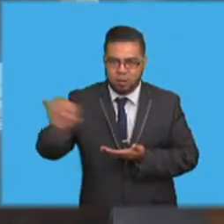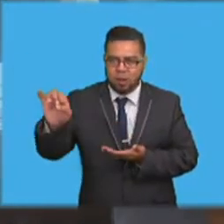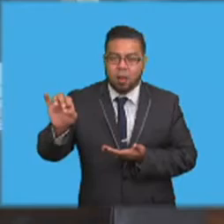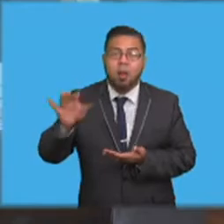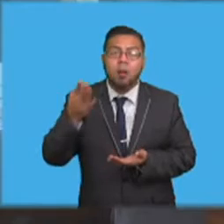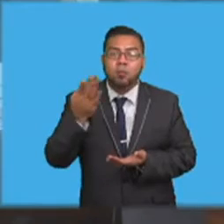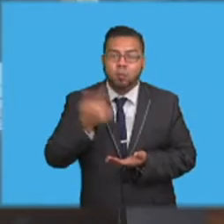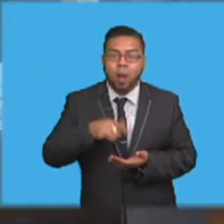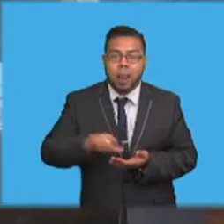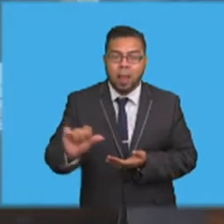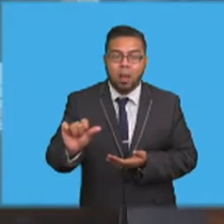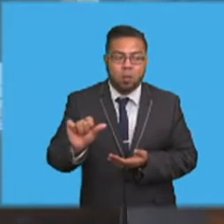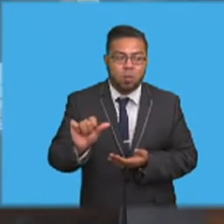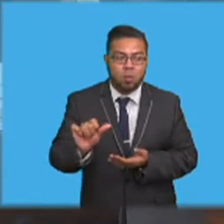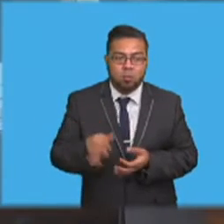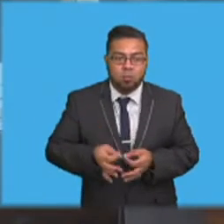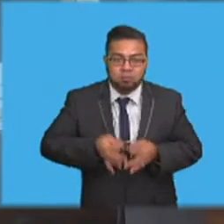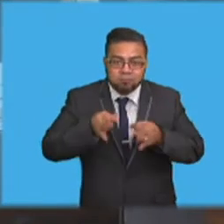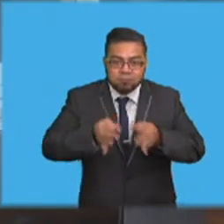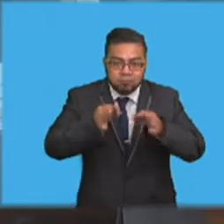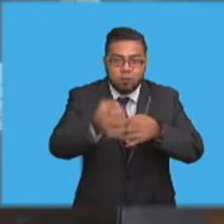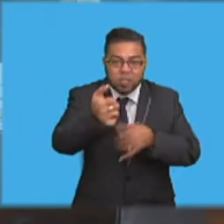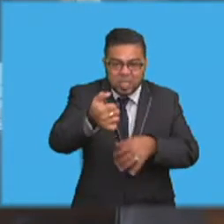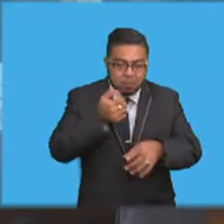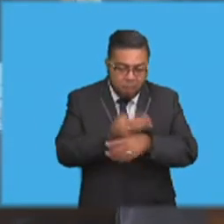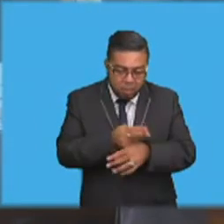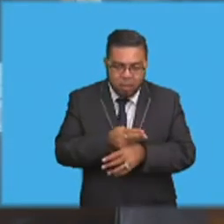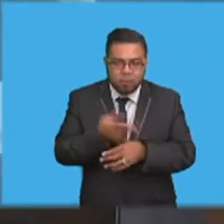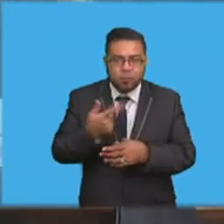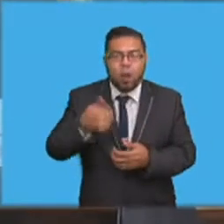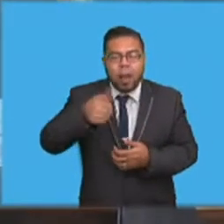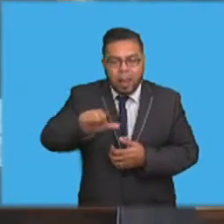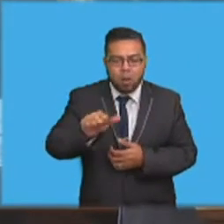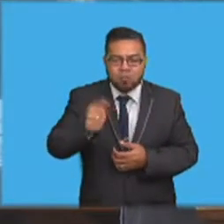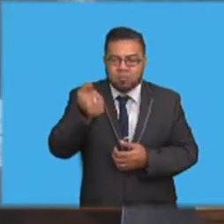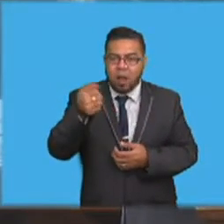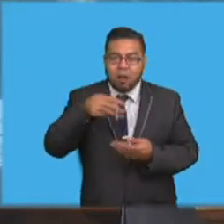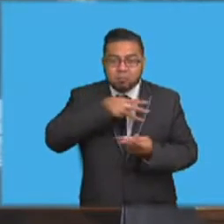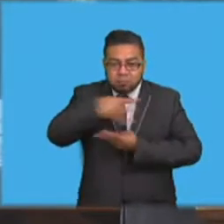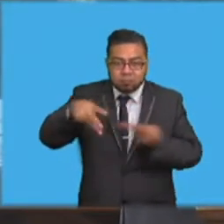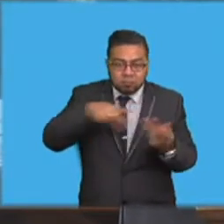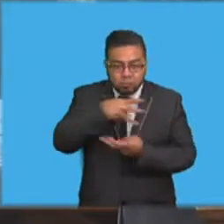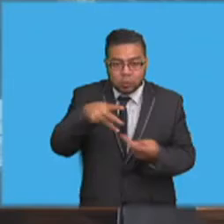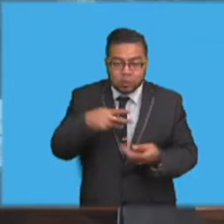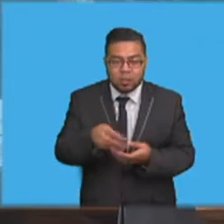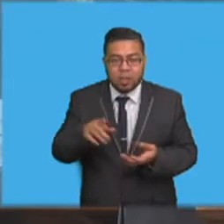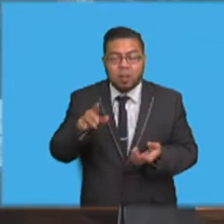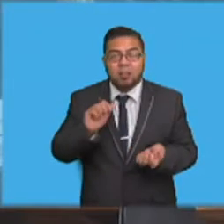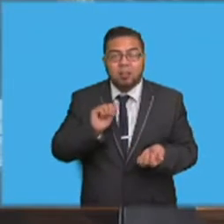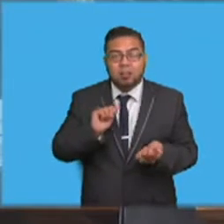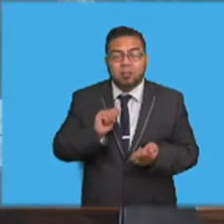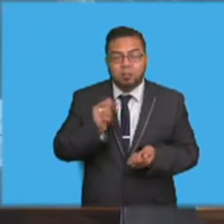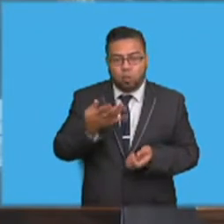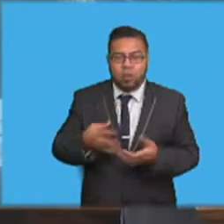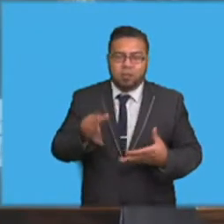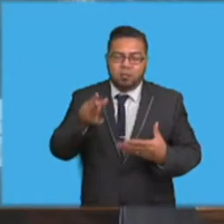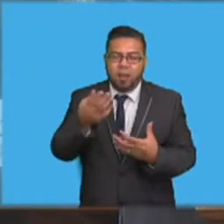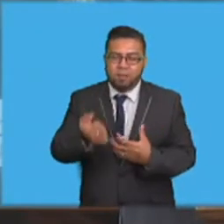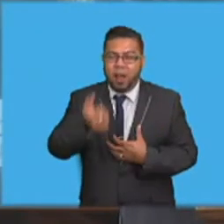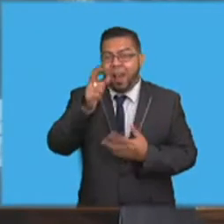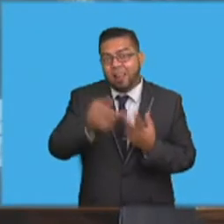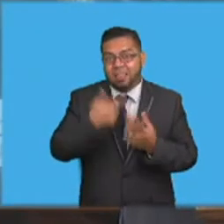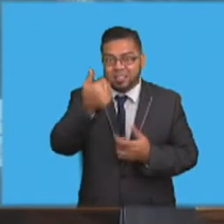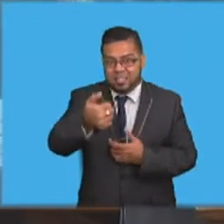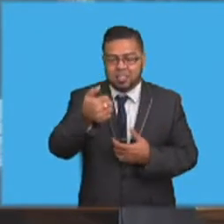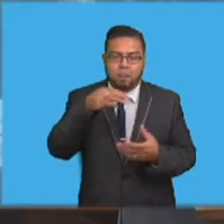allow Cyclone Winston affected areas to continue to extract. So it gives them another 6